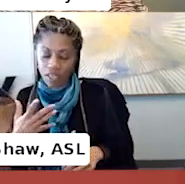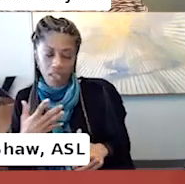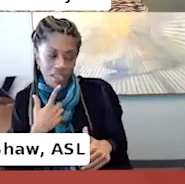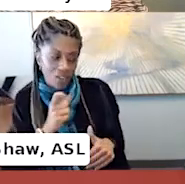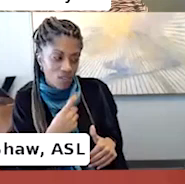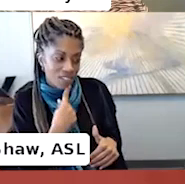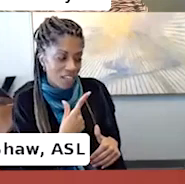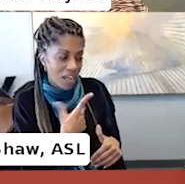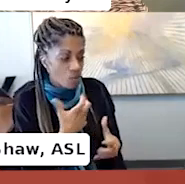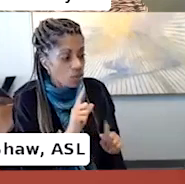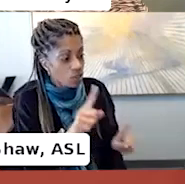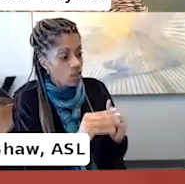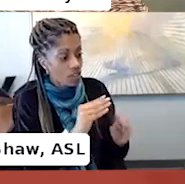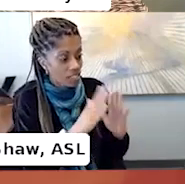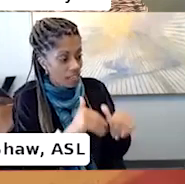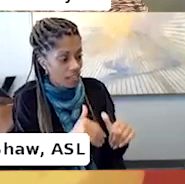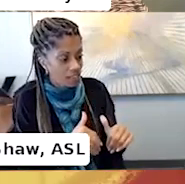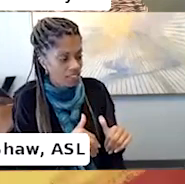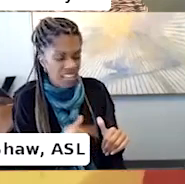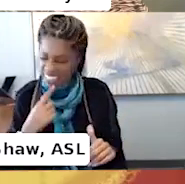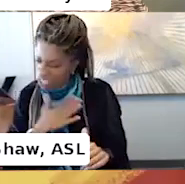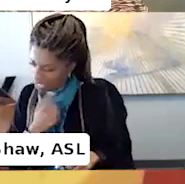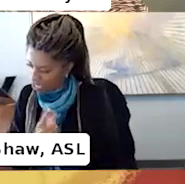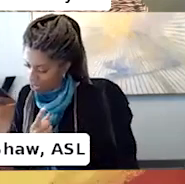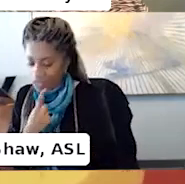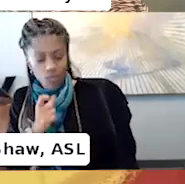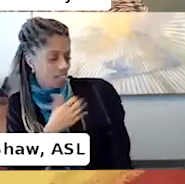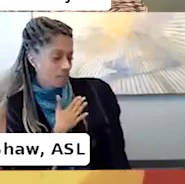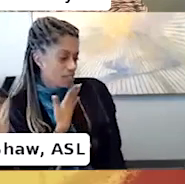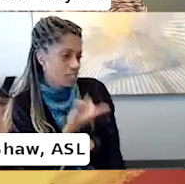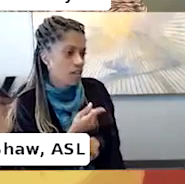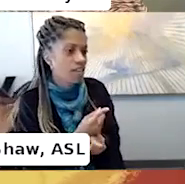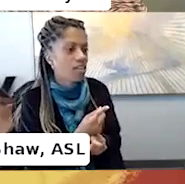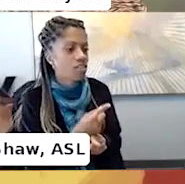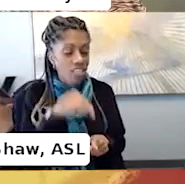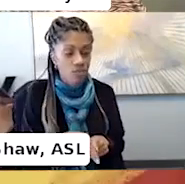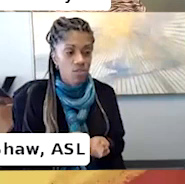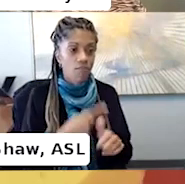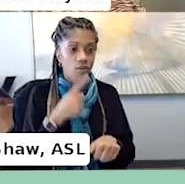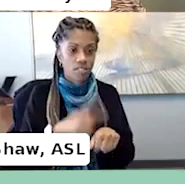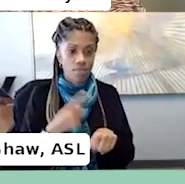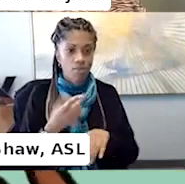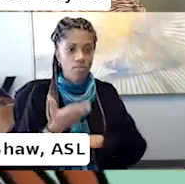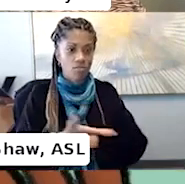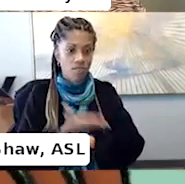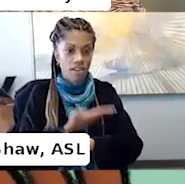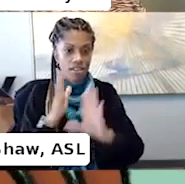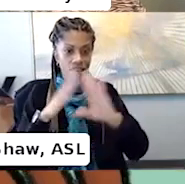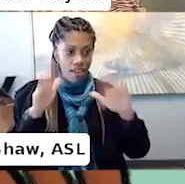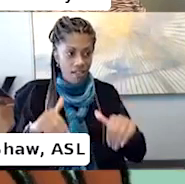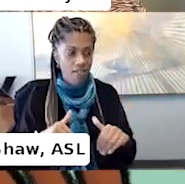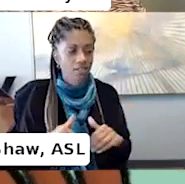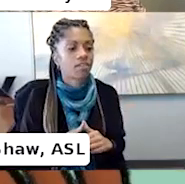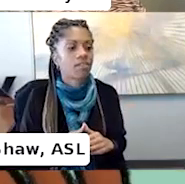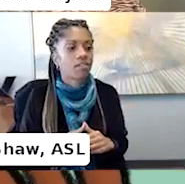absolutely. Your eyes always say please. That was the first renovation on this block. So the renovation of